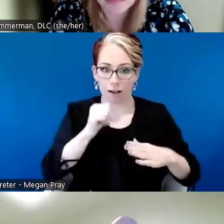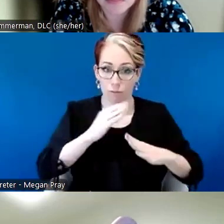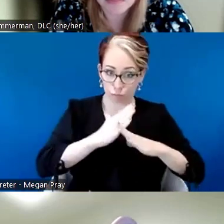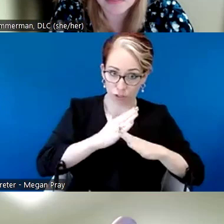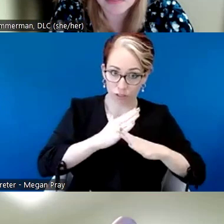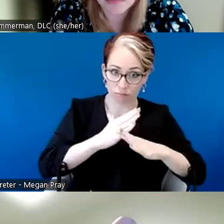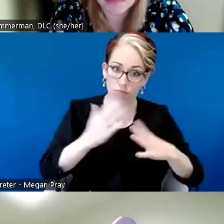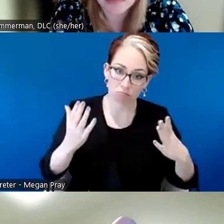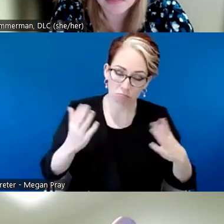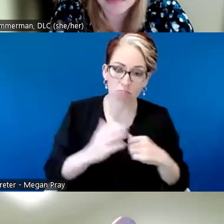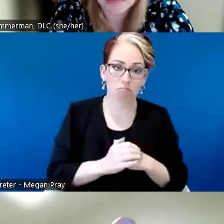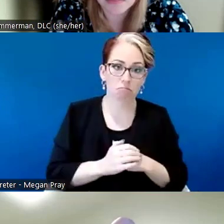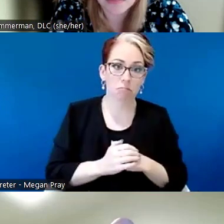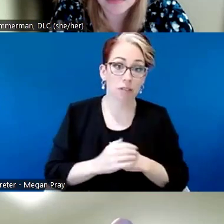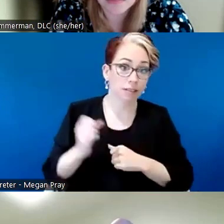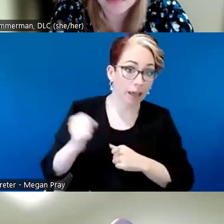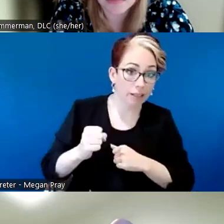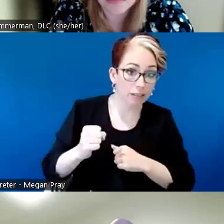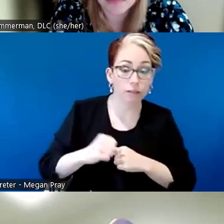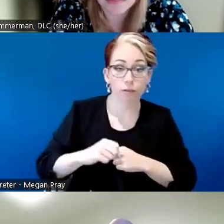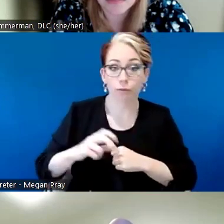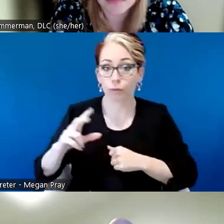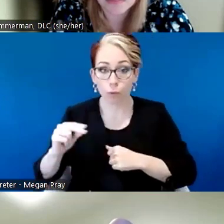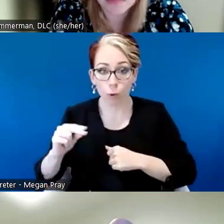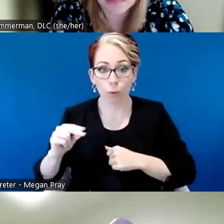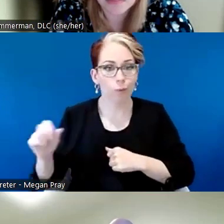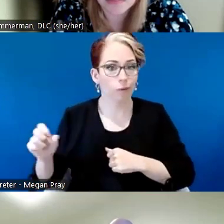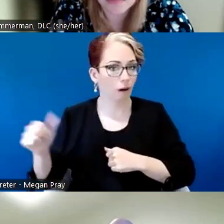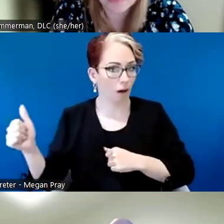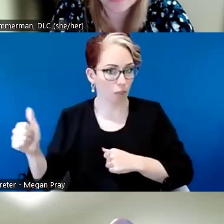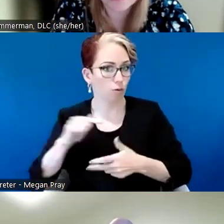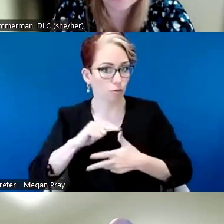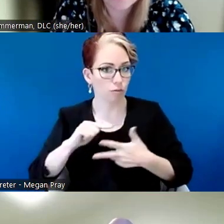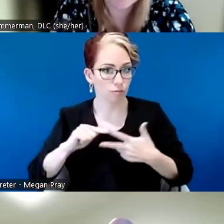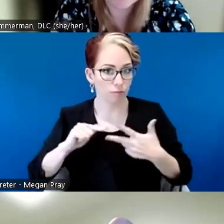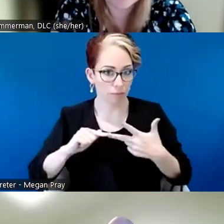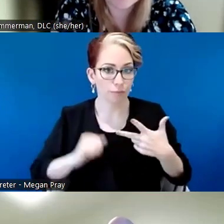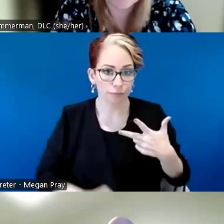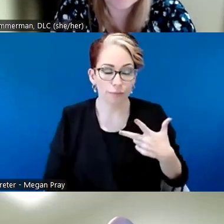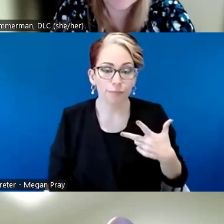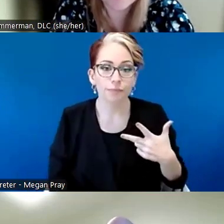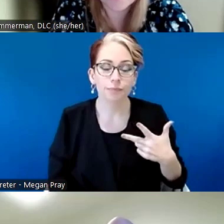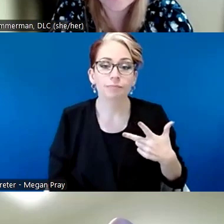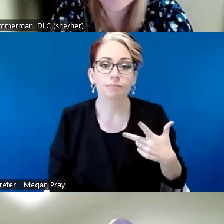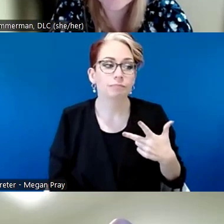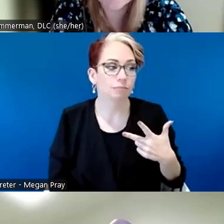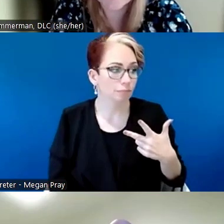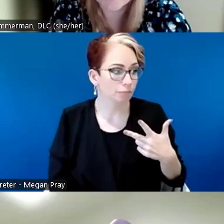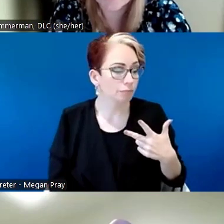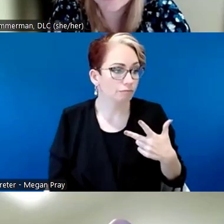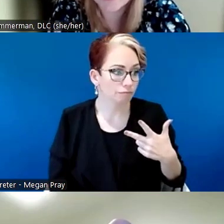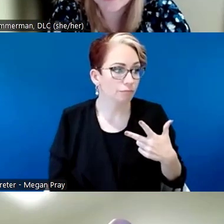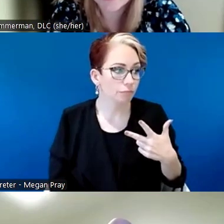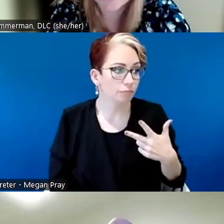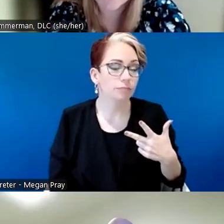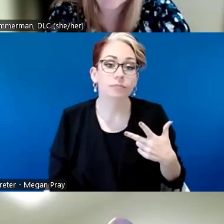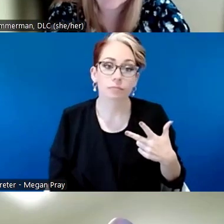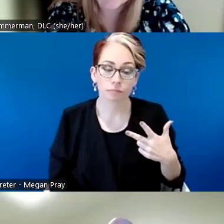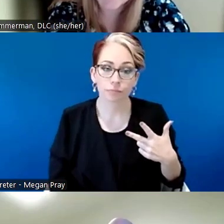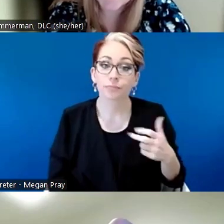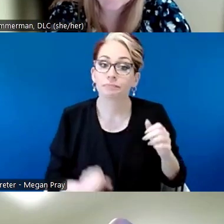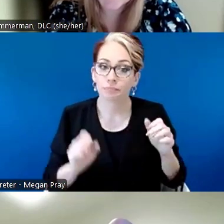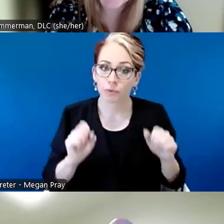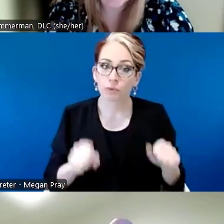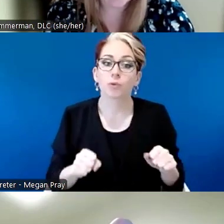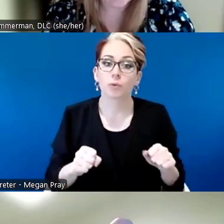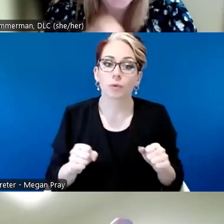either yes, no, or other. And you can upload pictures as